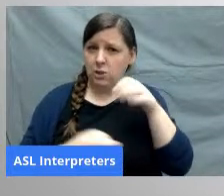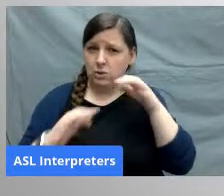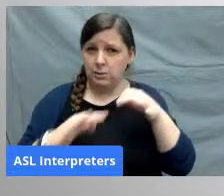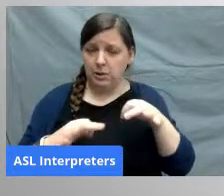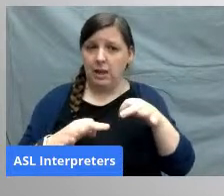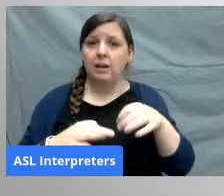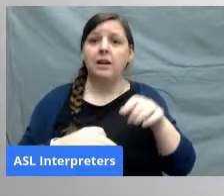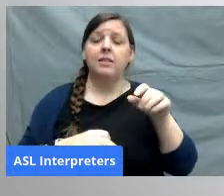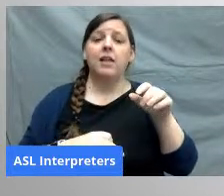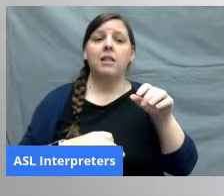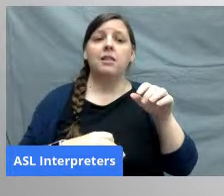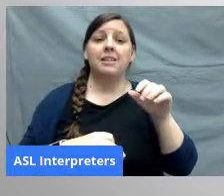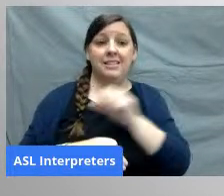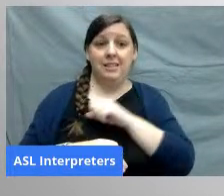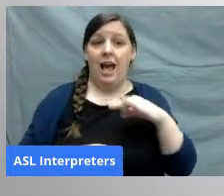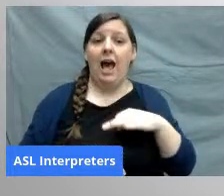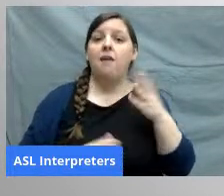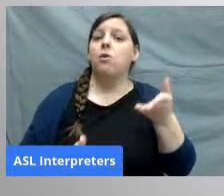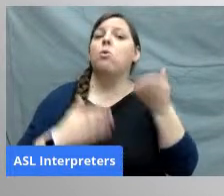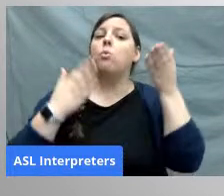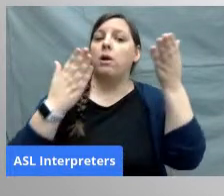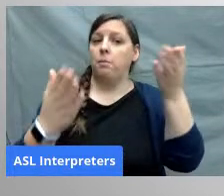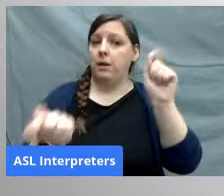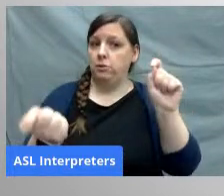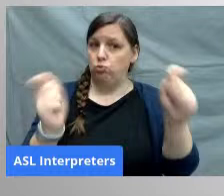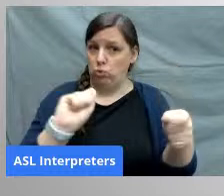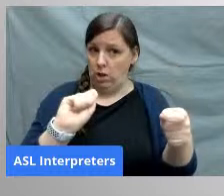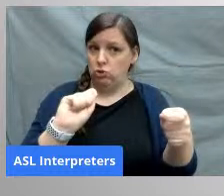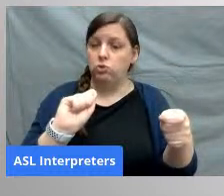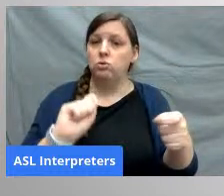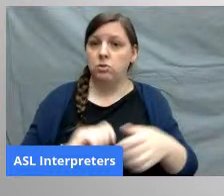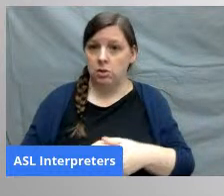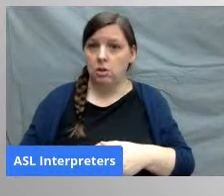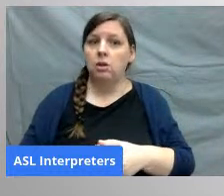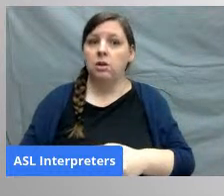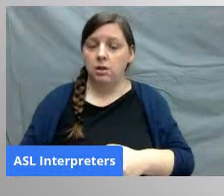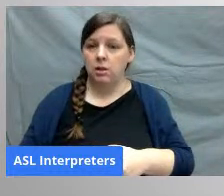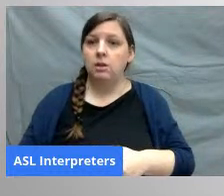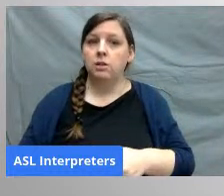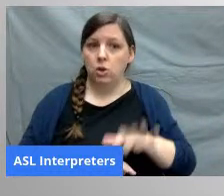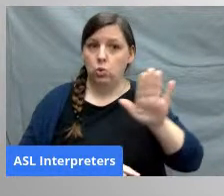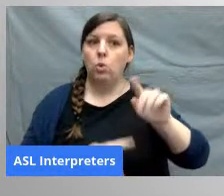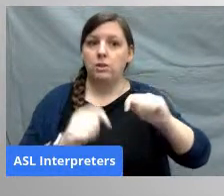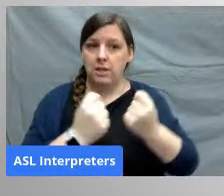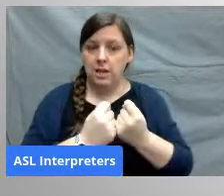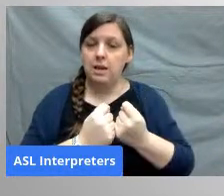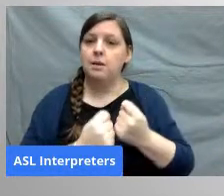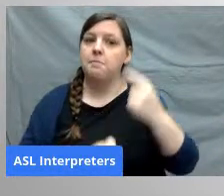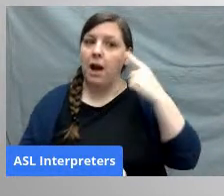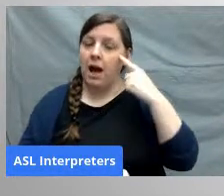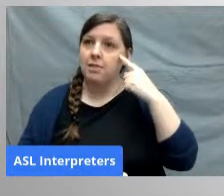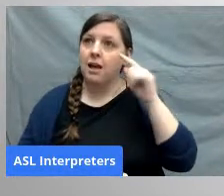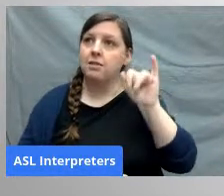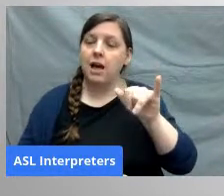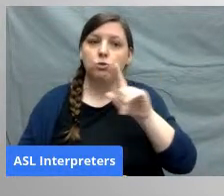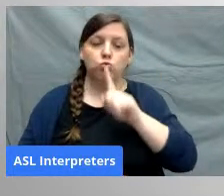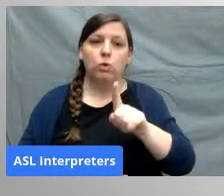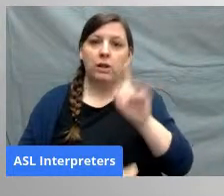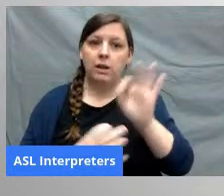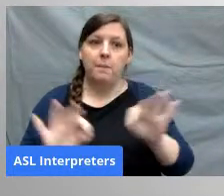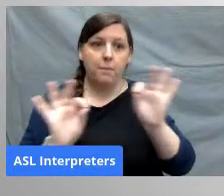recommendation of the staff, of the teachers, or of your team. I think that's really important, that